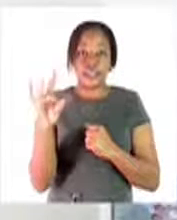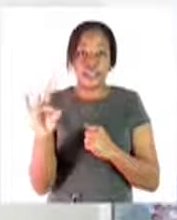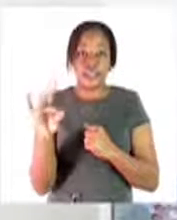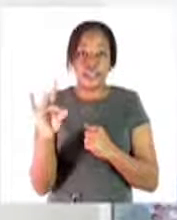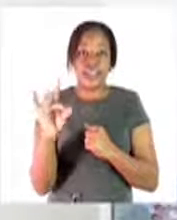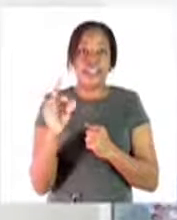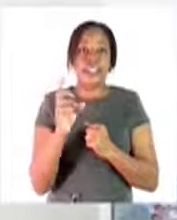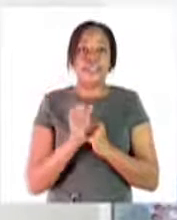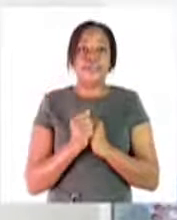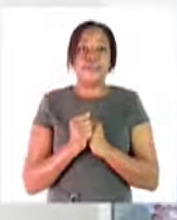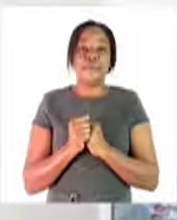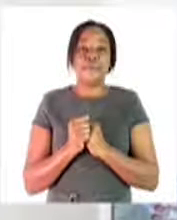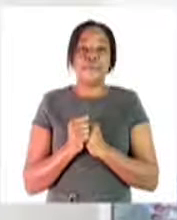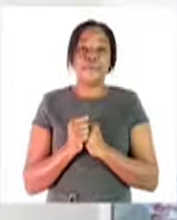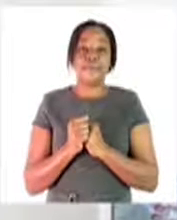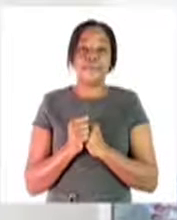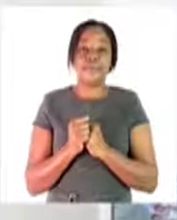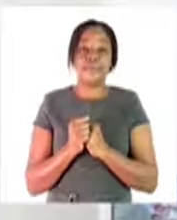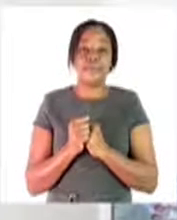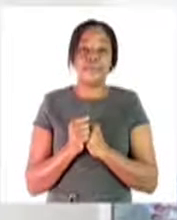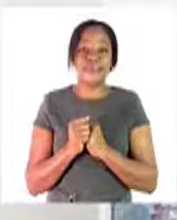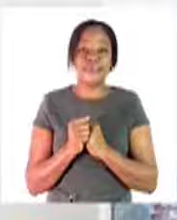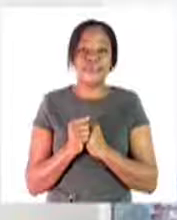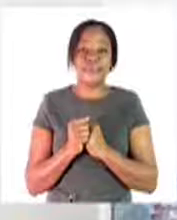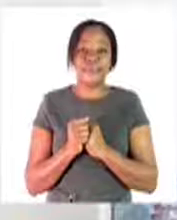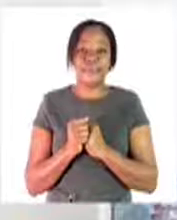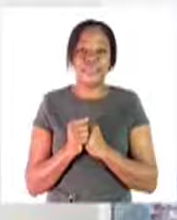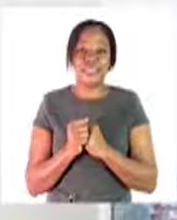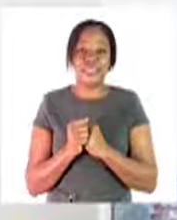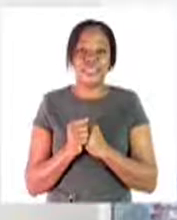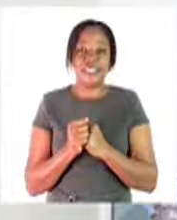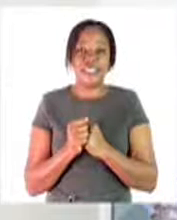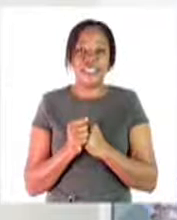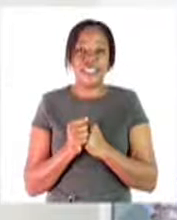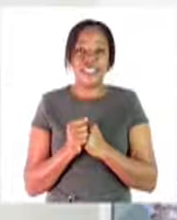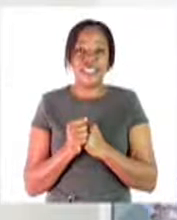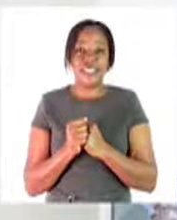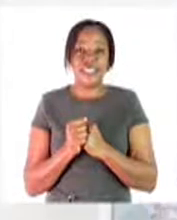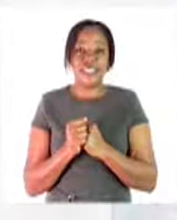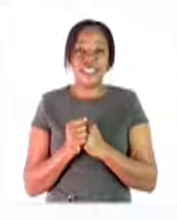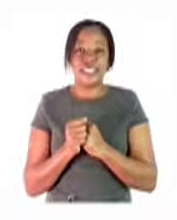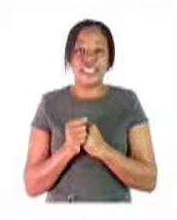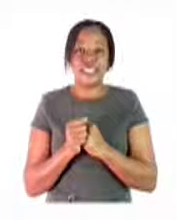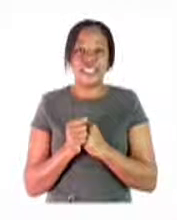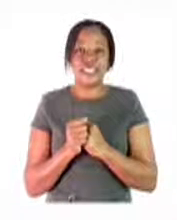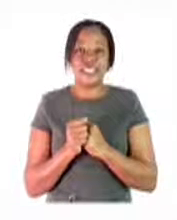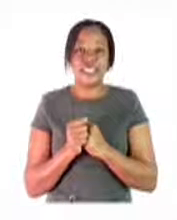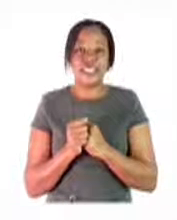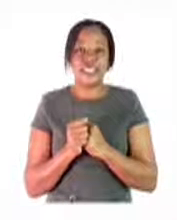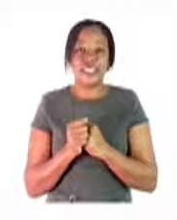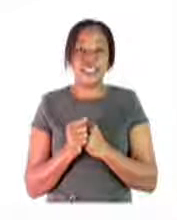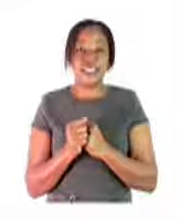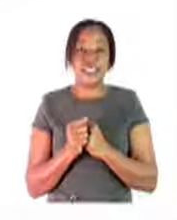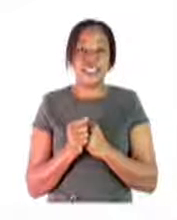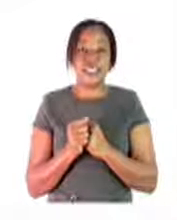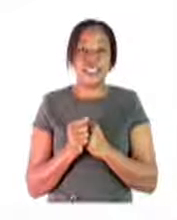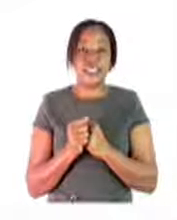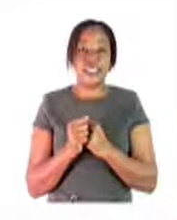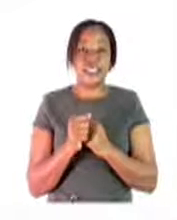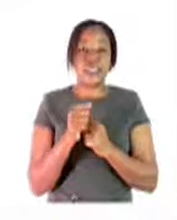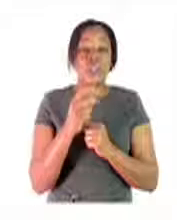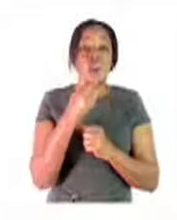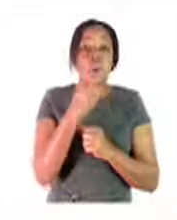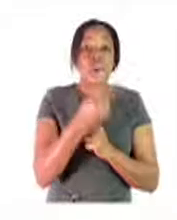When we go to the second one, it's also done for us nicely. The 2 numbers which are indicated with the 2 arrows and the circle is